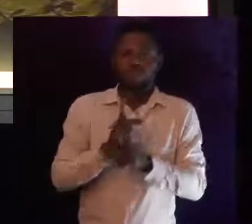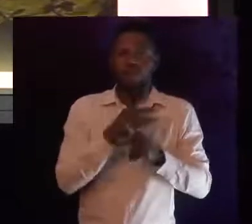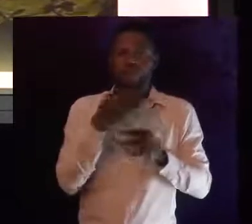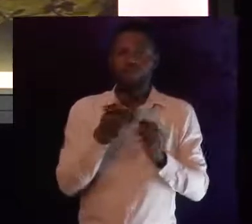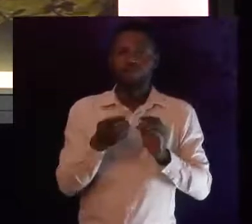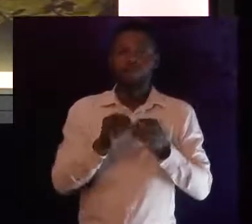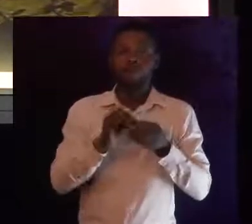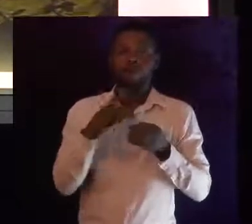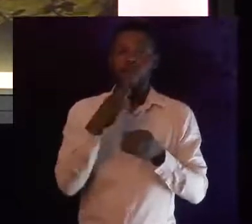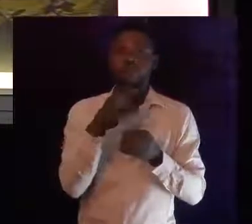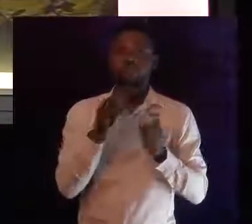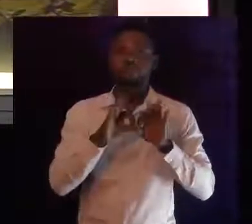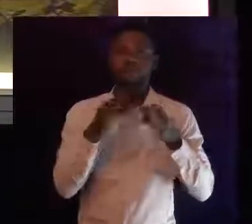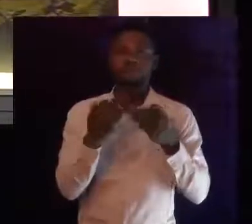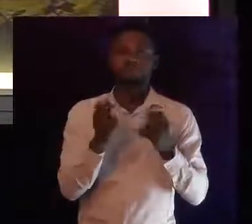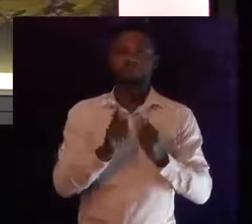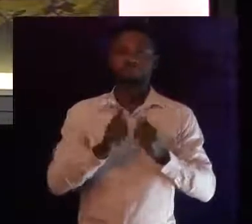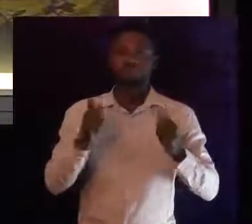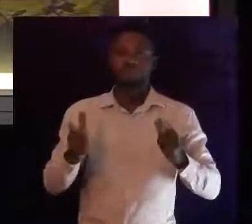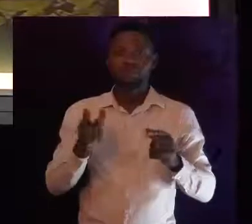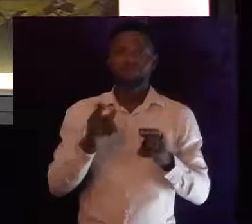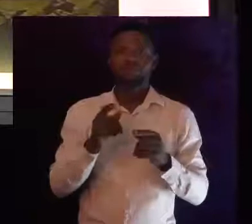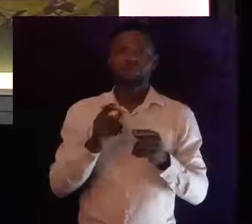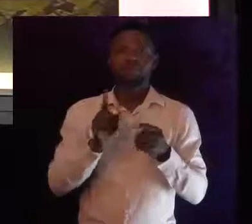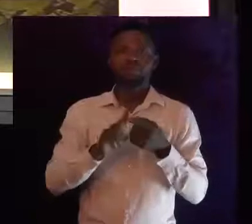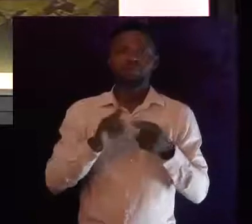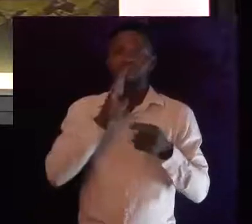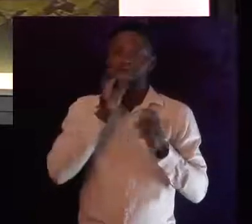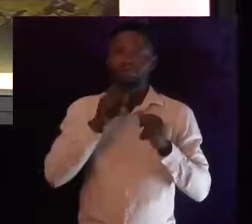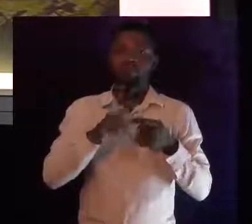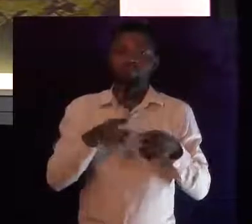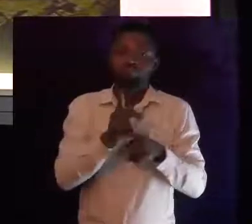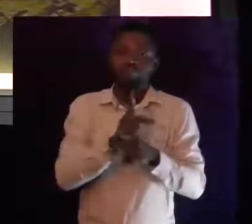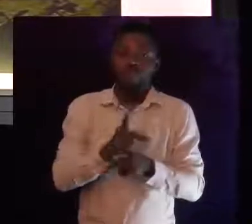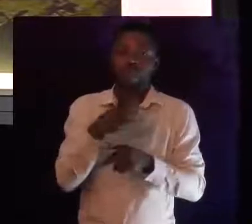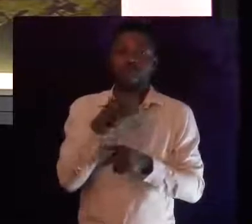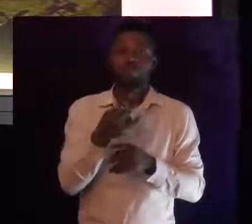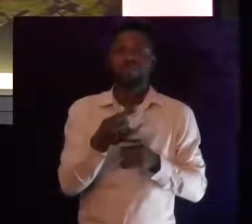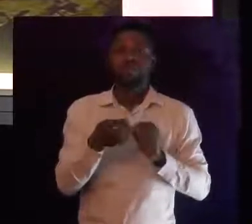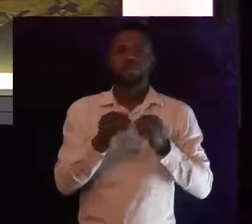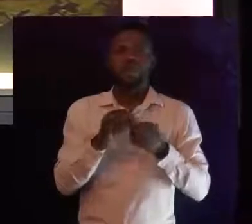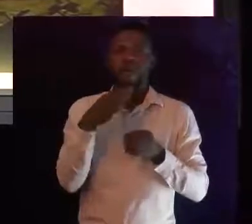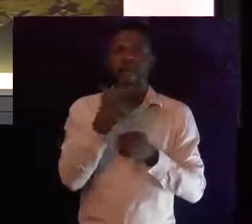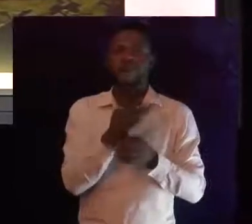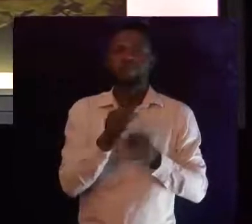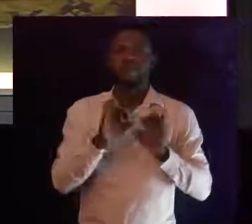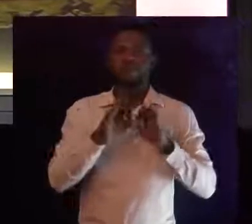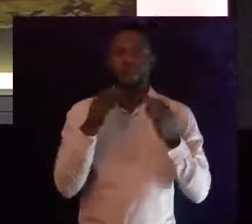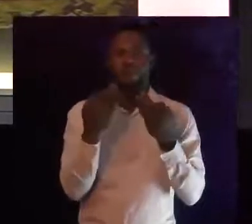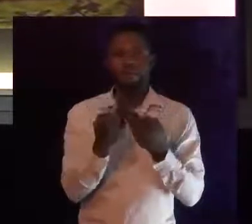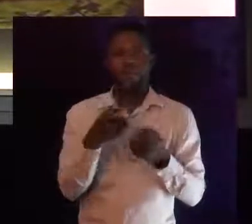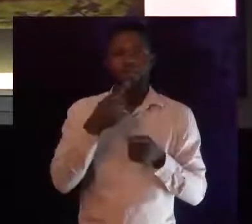of the family. The rooms should be adequate to cater for the size of the family. The number of the